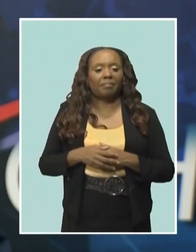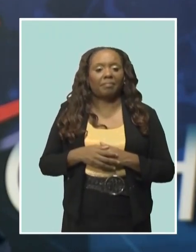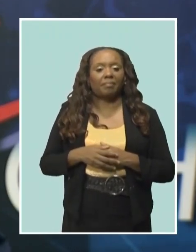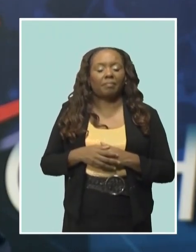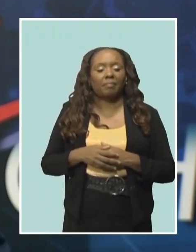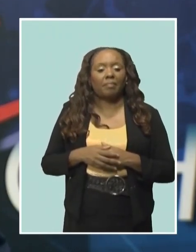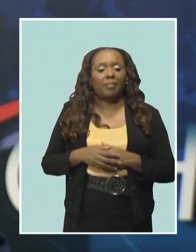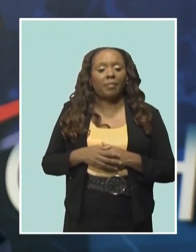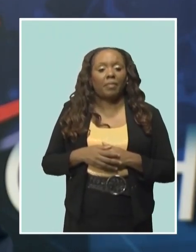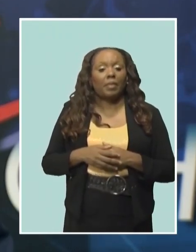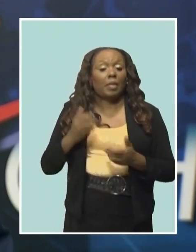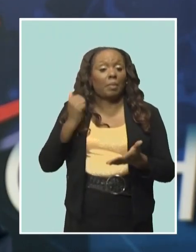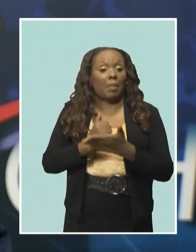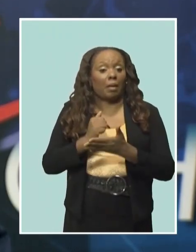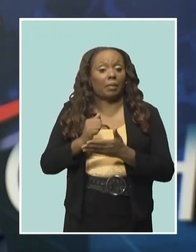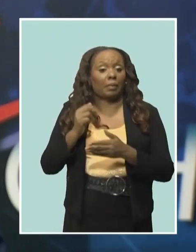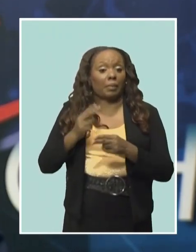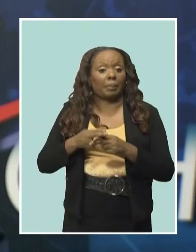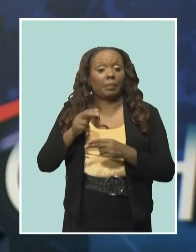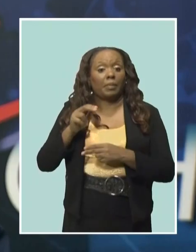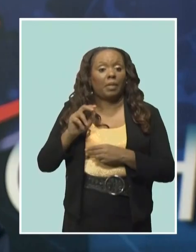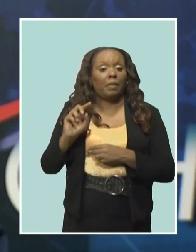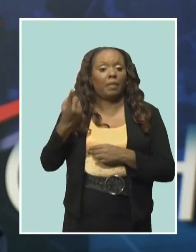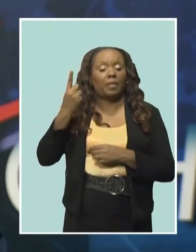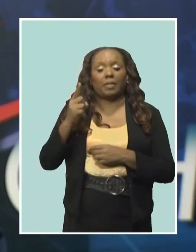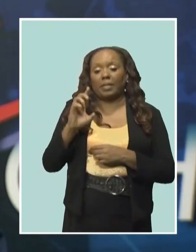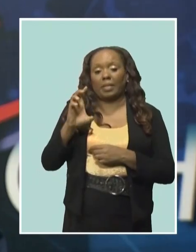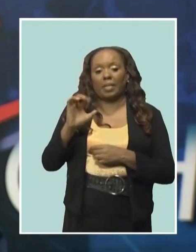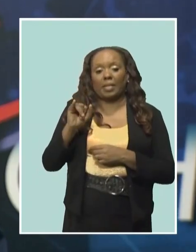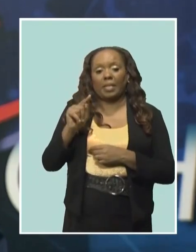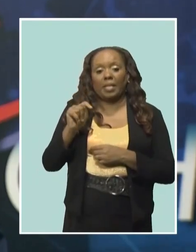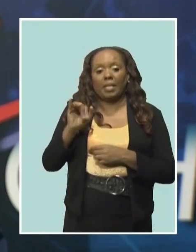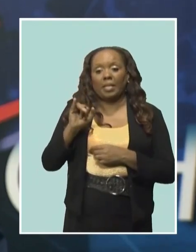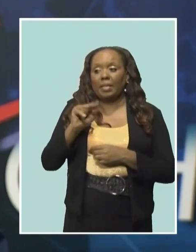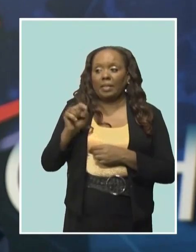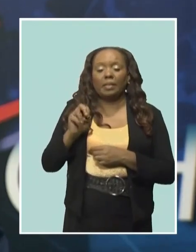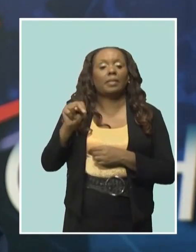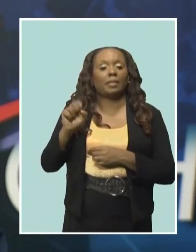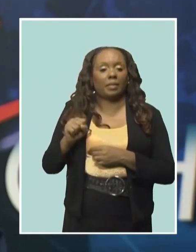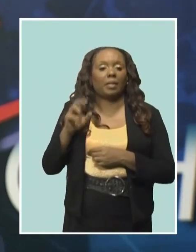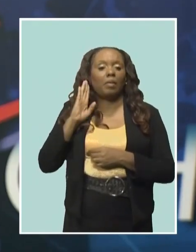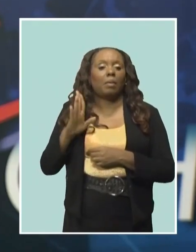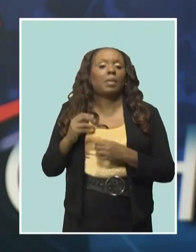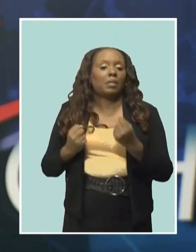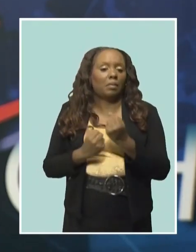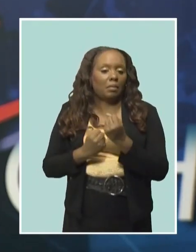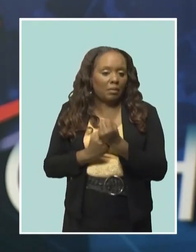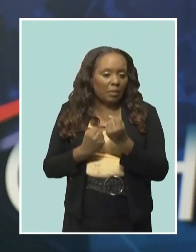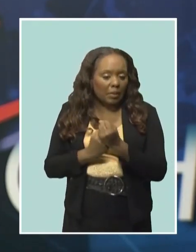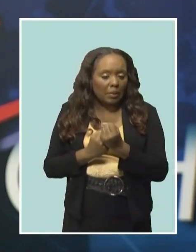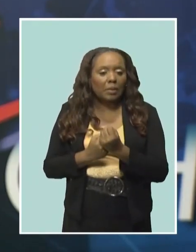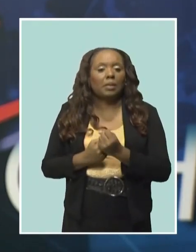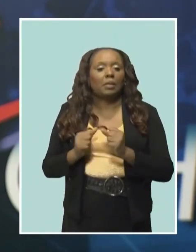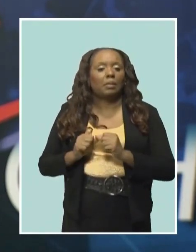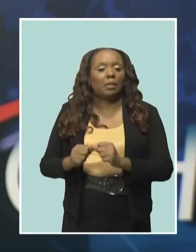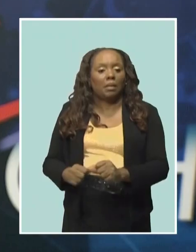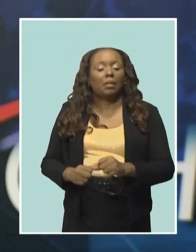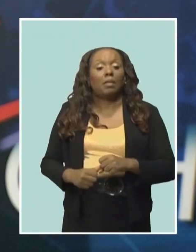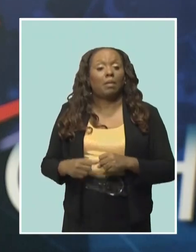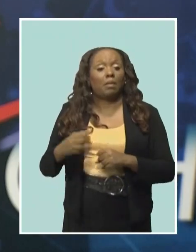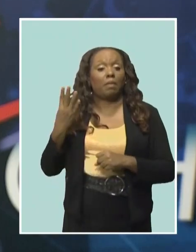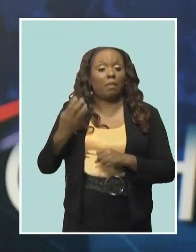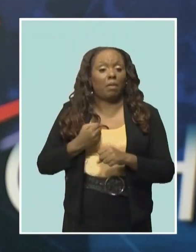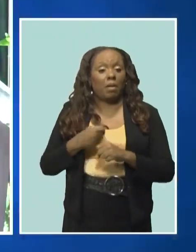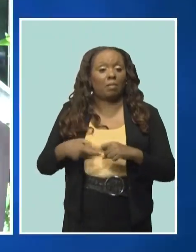sponsor for Pan Fusion come July the 13th after a 4-year hiatus. And the bank will continue to be all